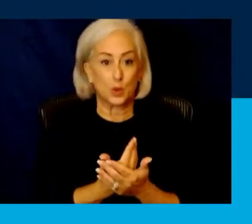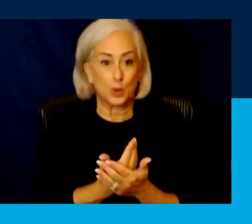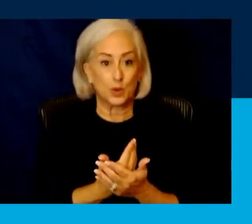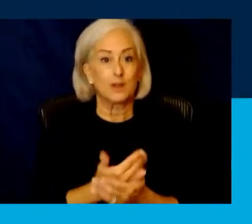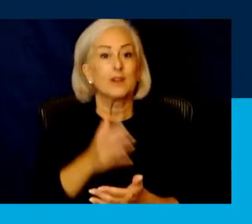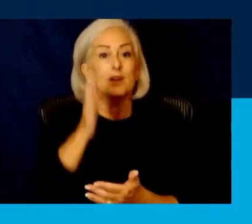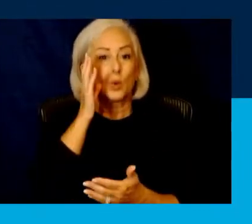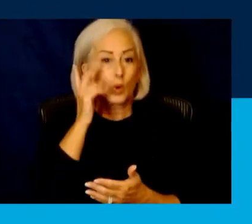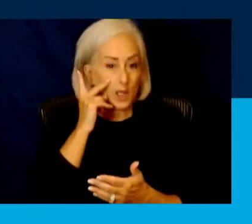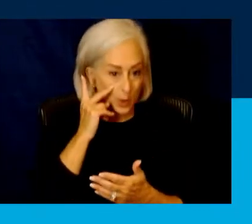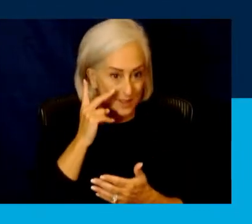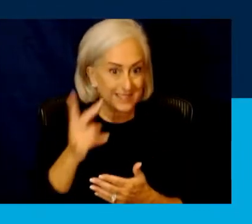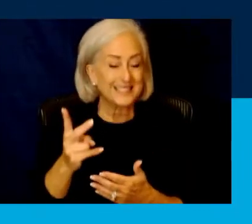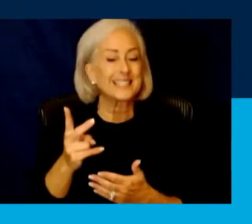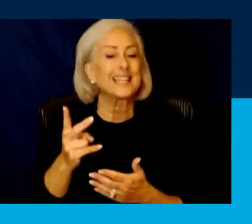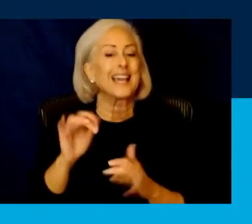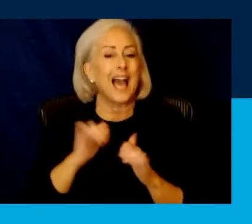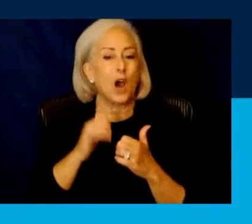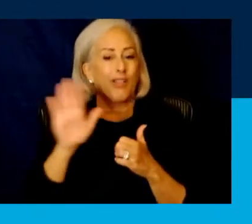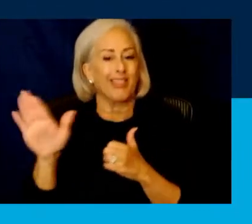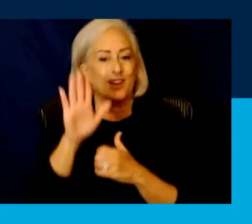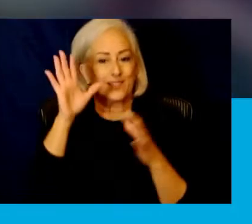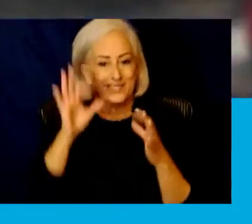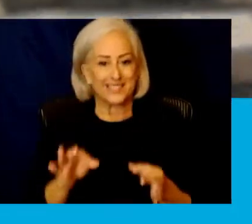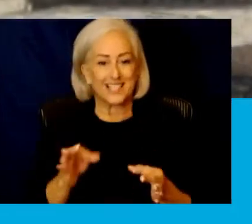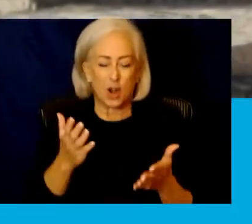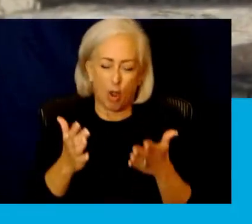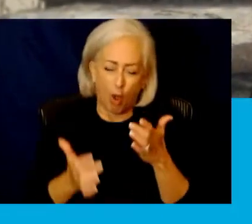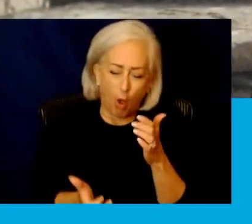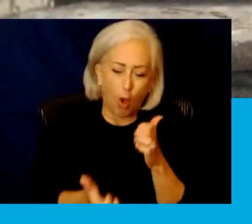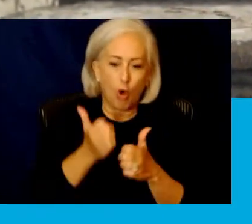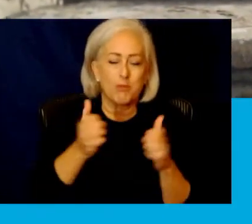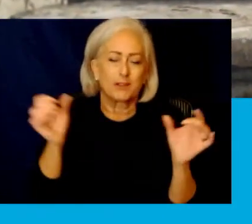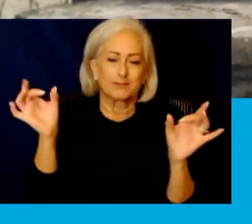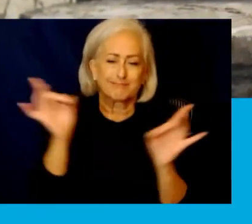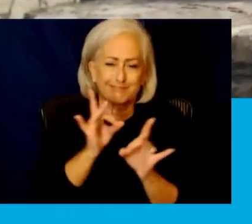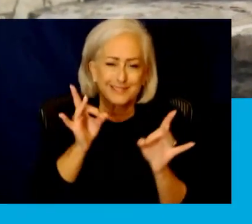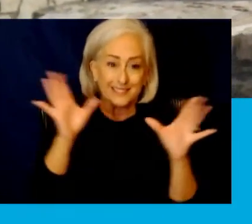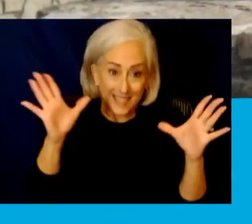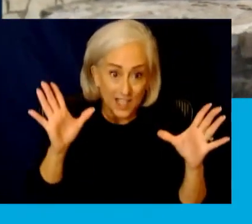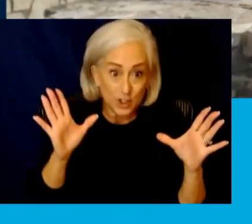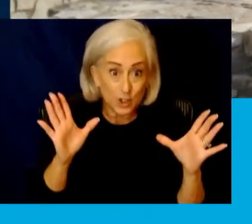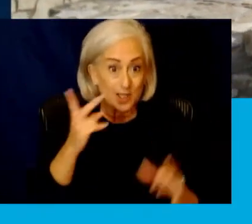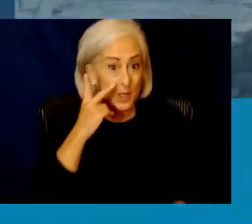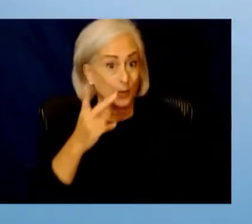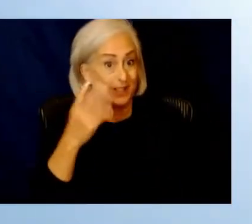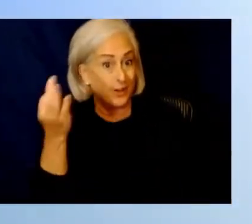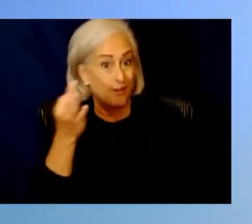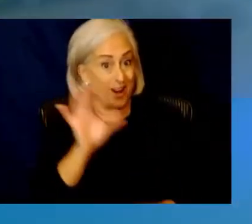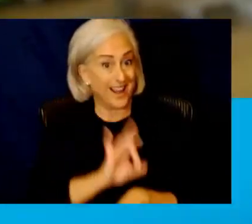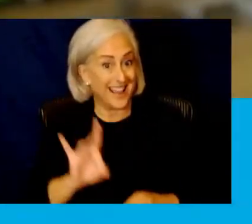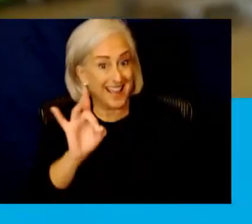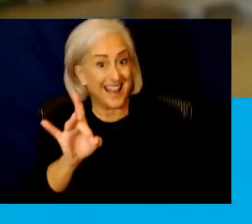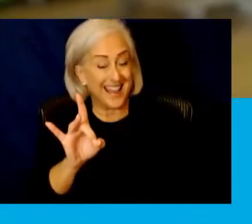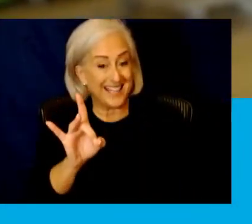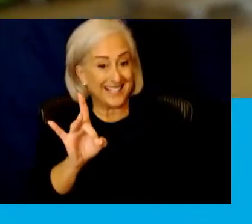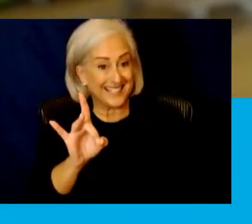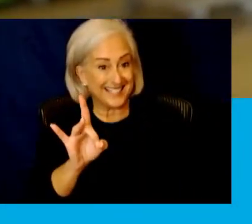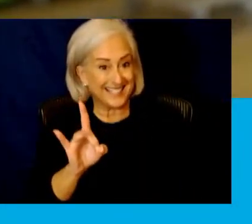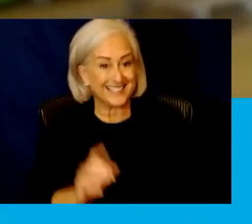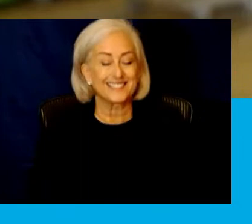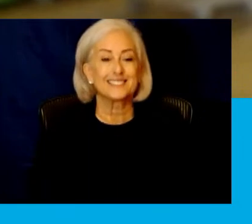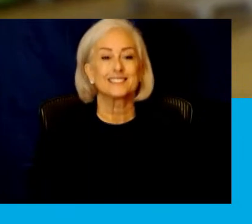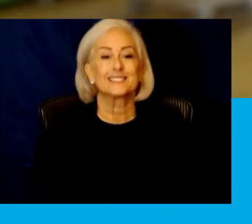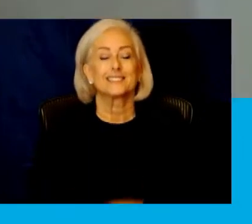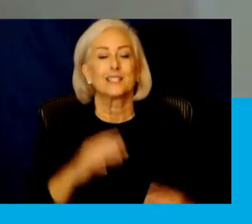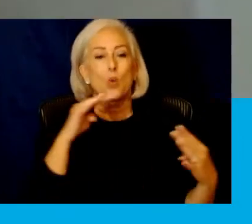nearly proved disastrous. We'll be back live Friday at 8 a.m., so make it a great day. We go to war-torn Ukraine